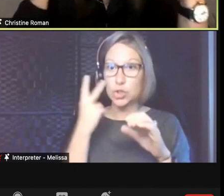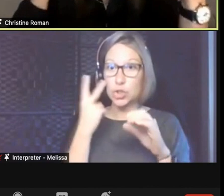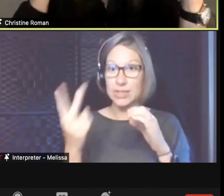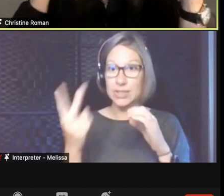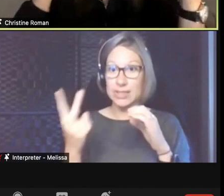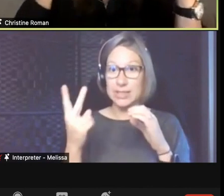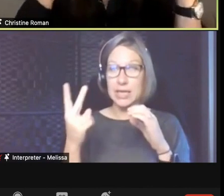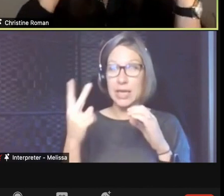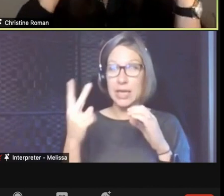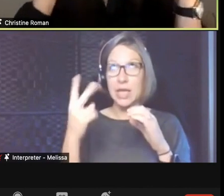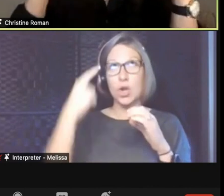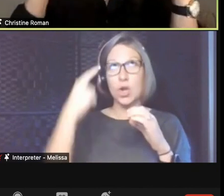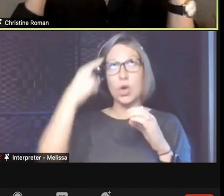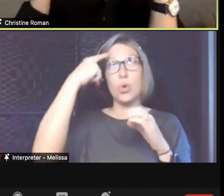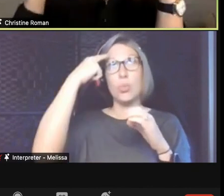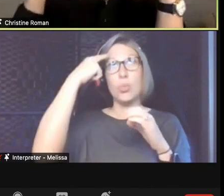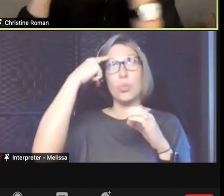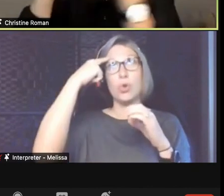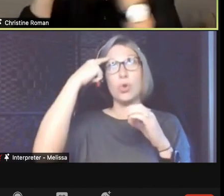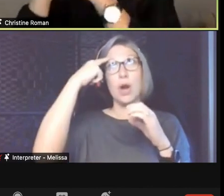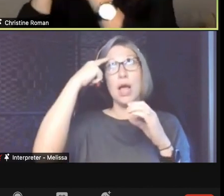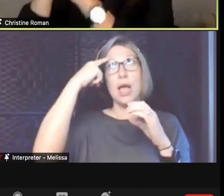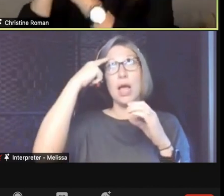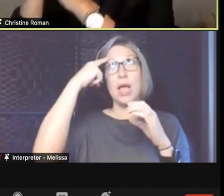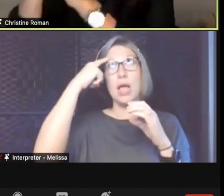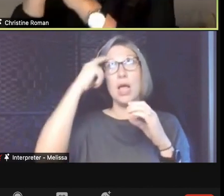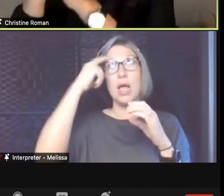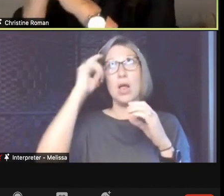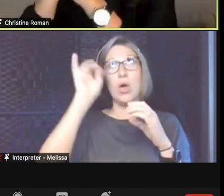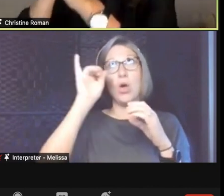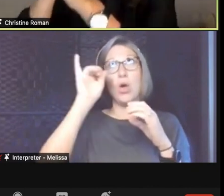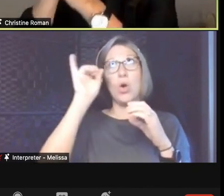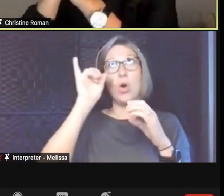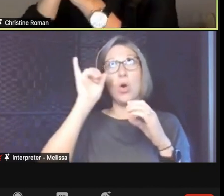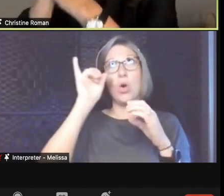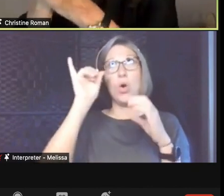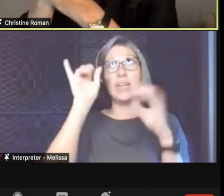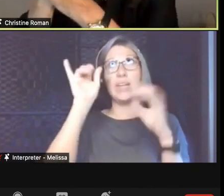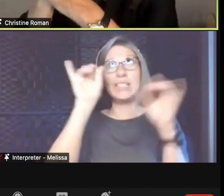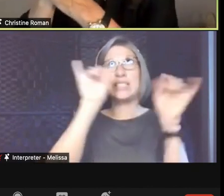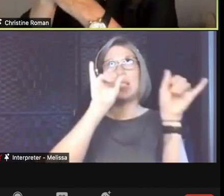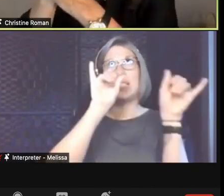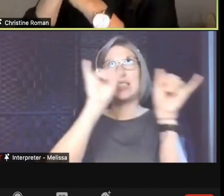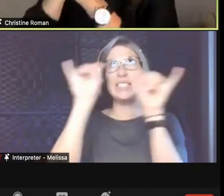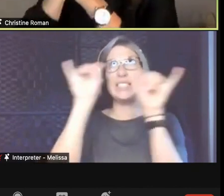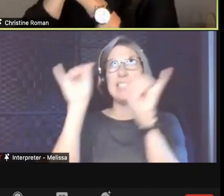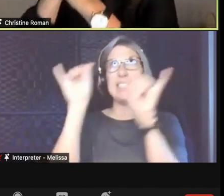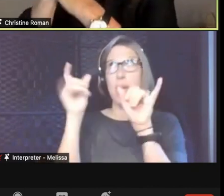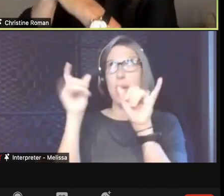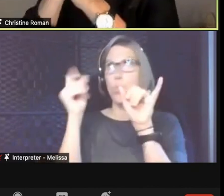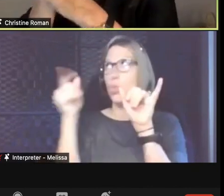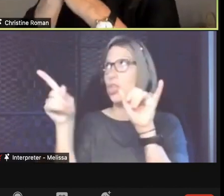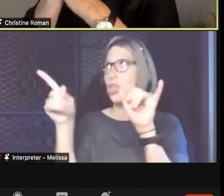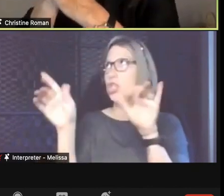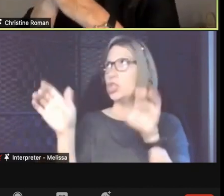out in our brain almost neurologically identically to the person doing it.